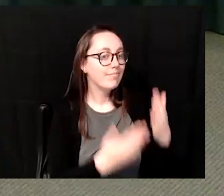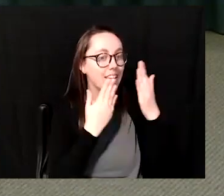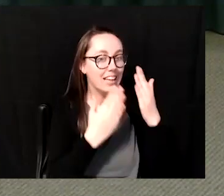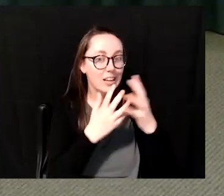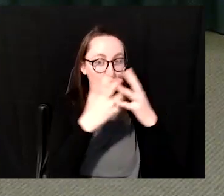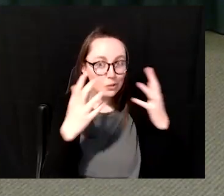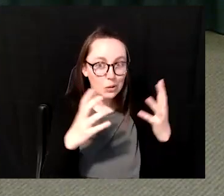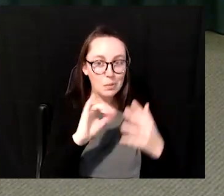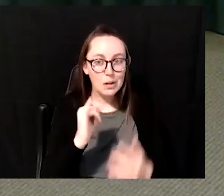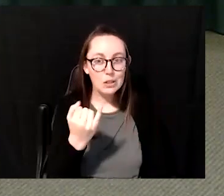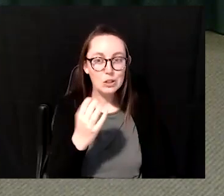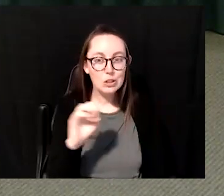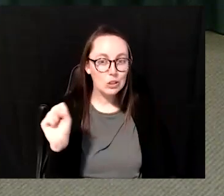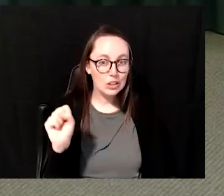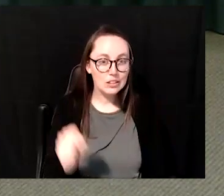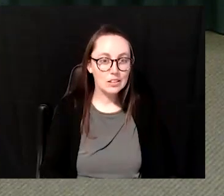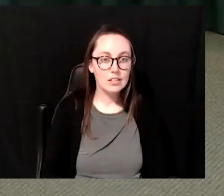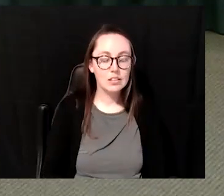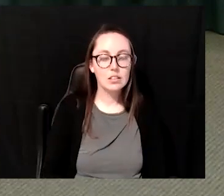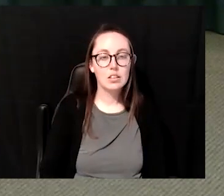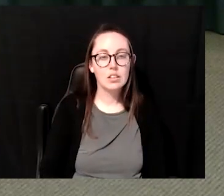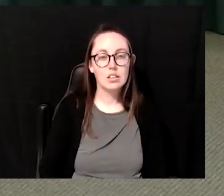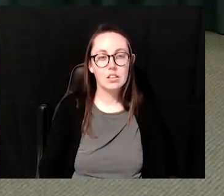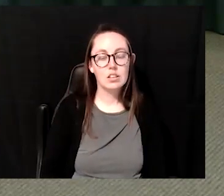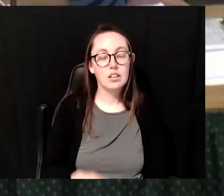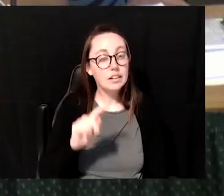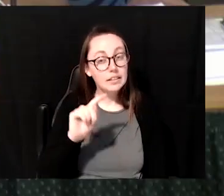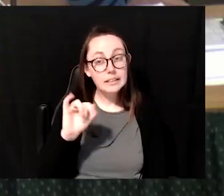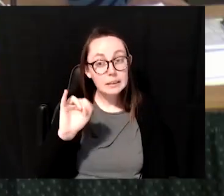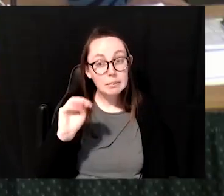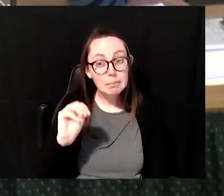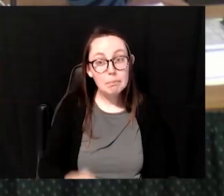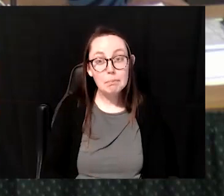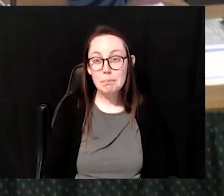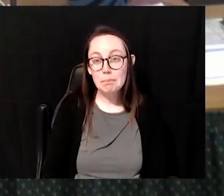uh Tim um